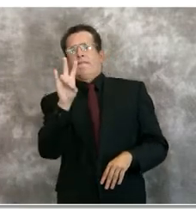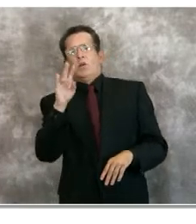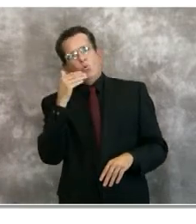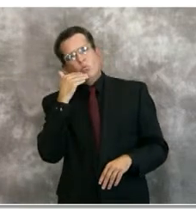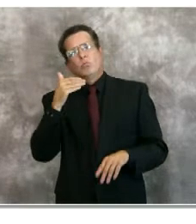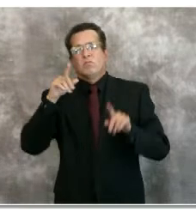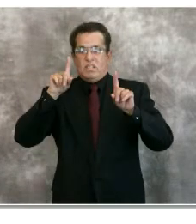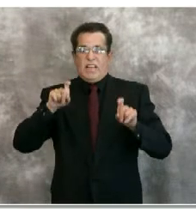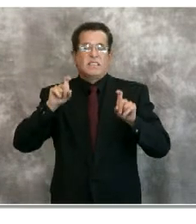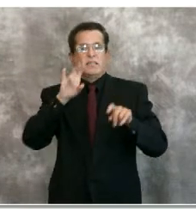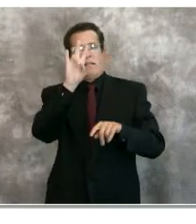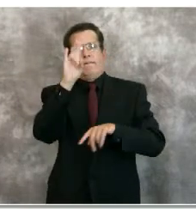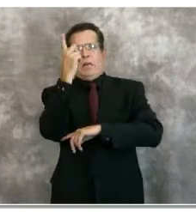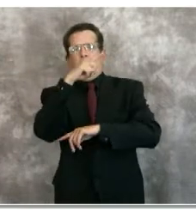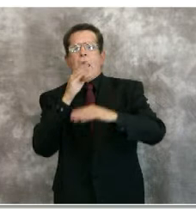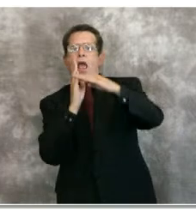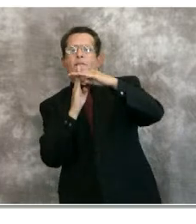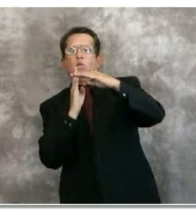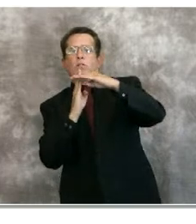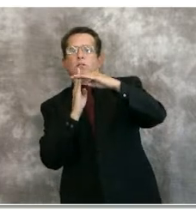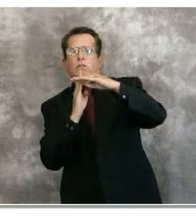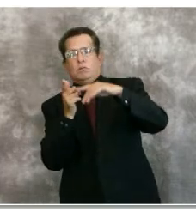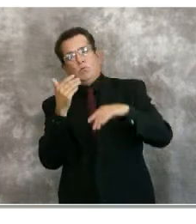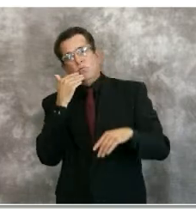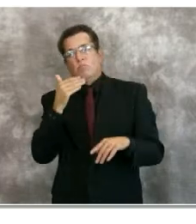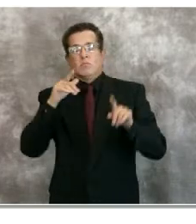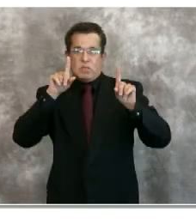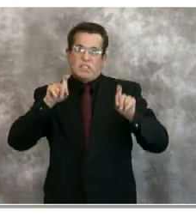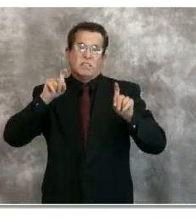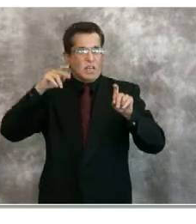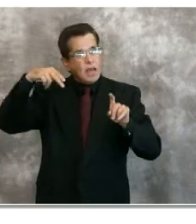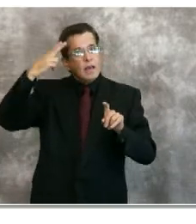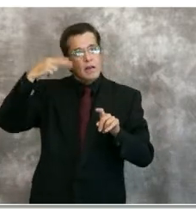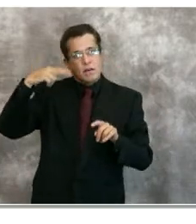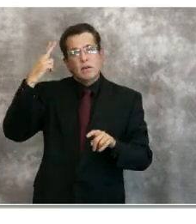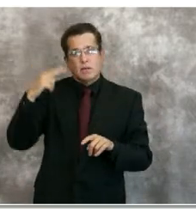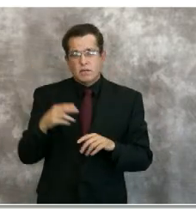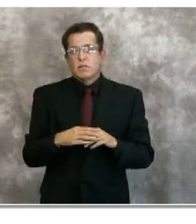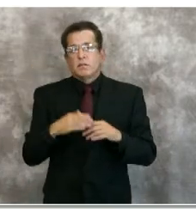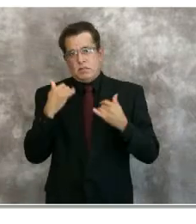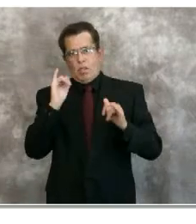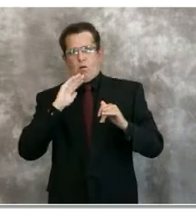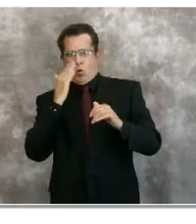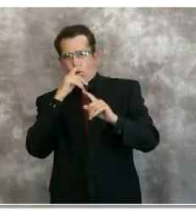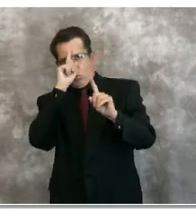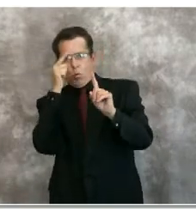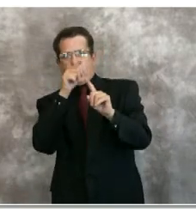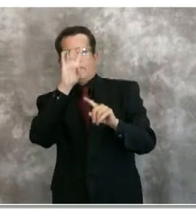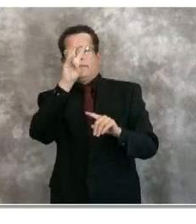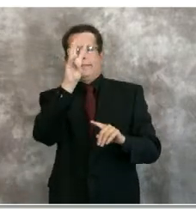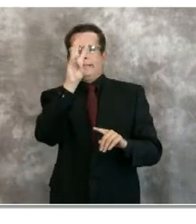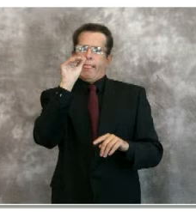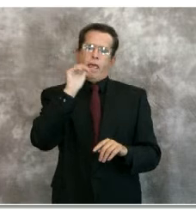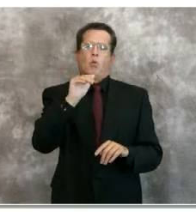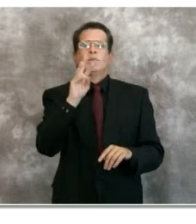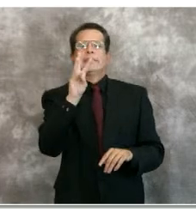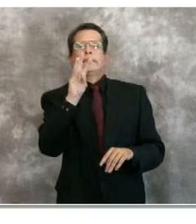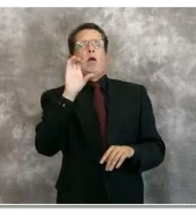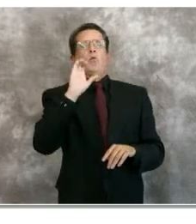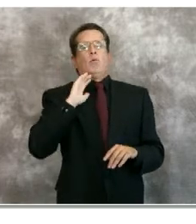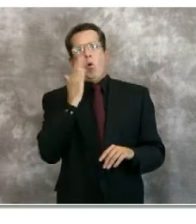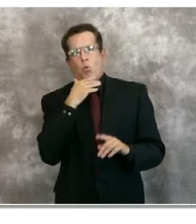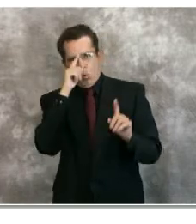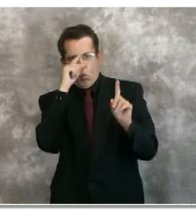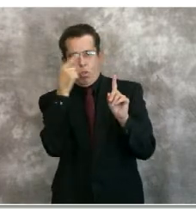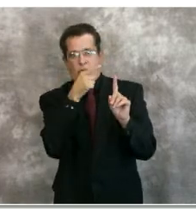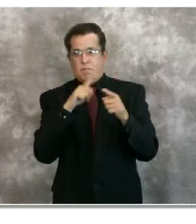8,997 is our 7-day average of tests. We're still far in excess of that goal of 6,600, which is our daily